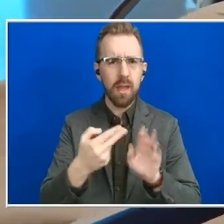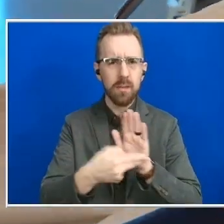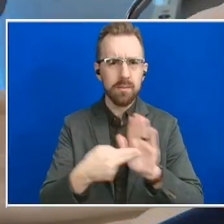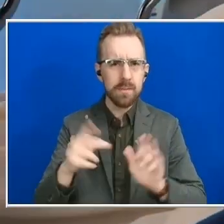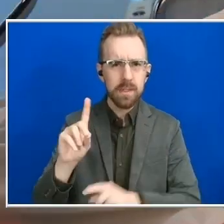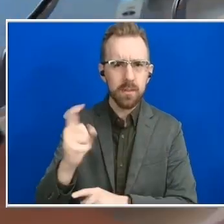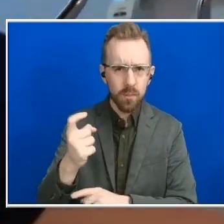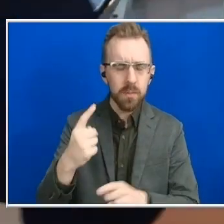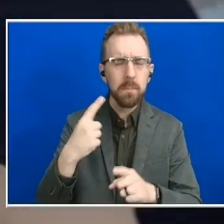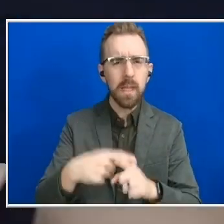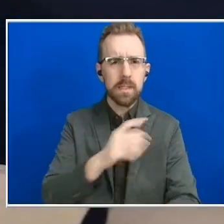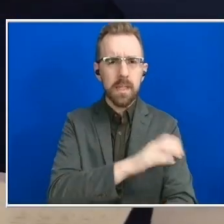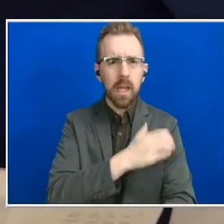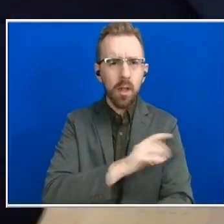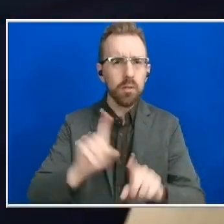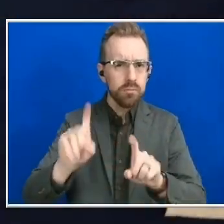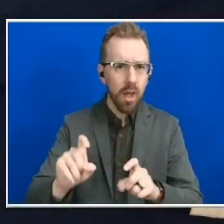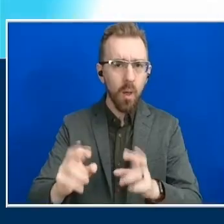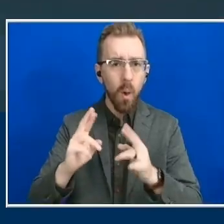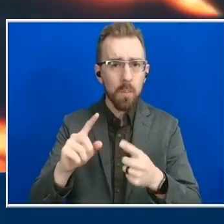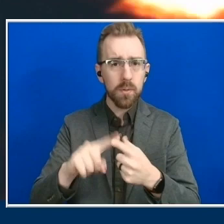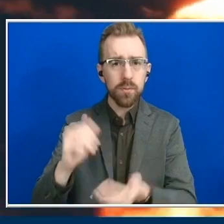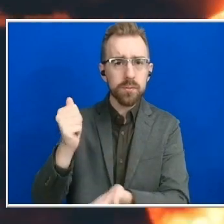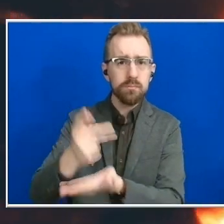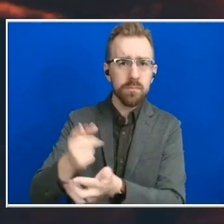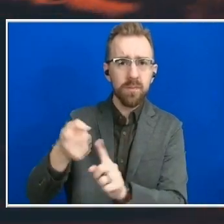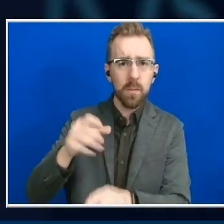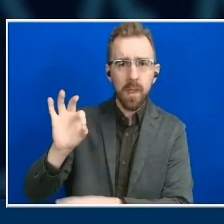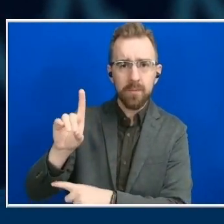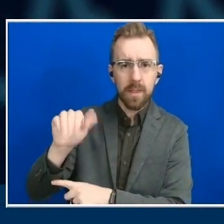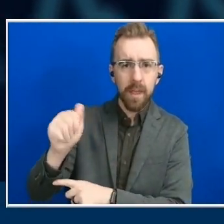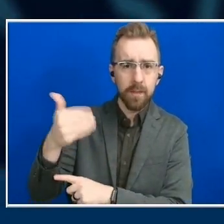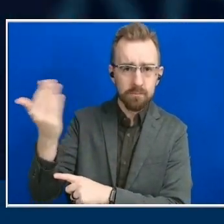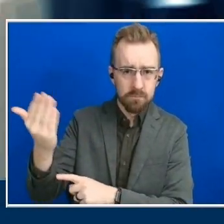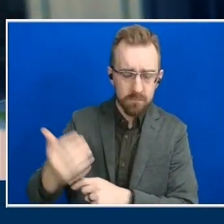trial hoping to get FDA approval.